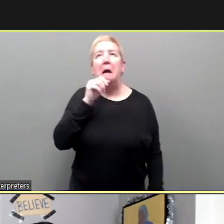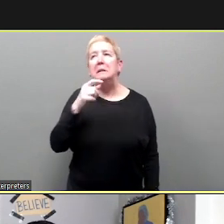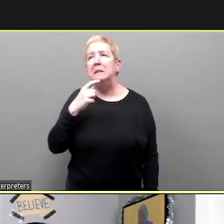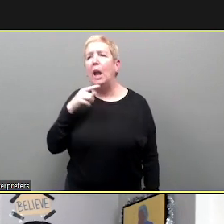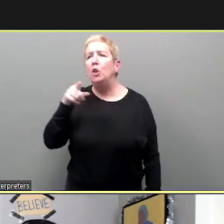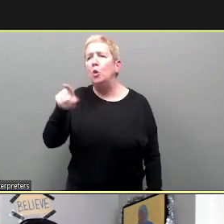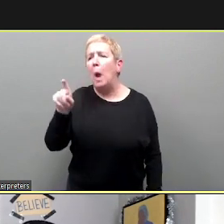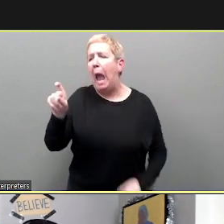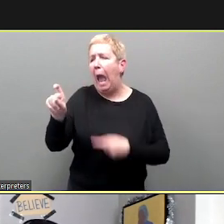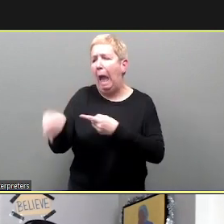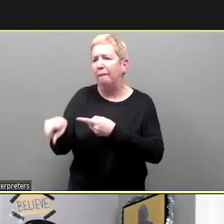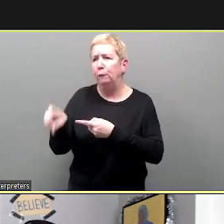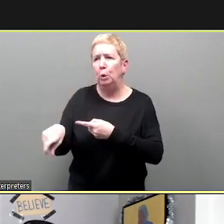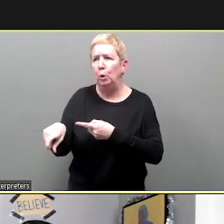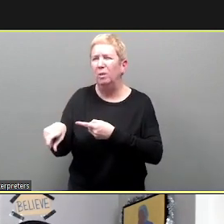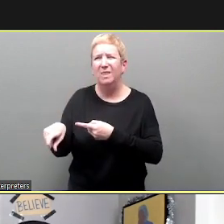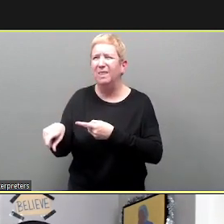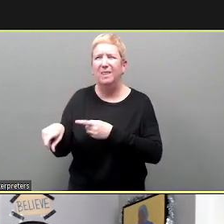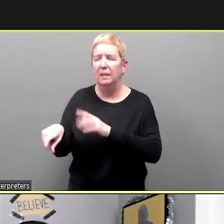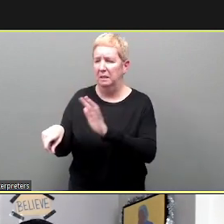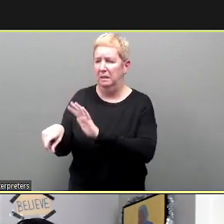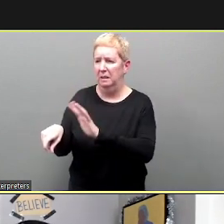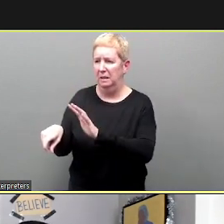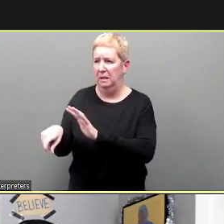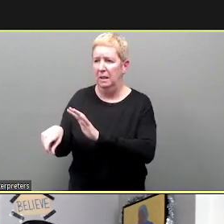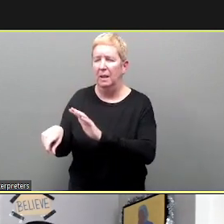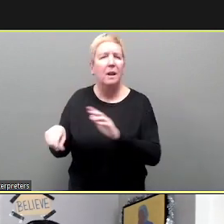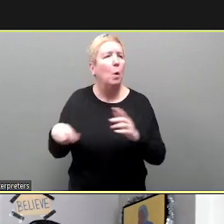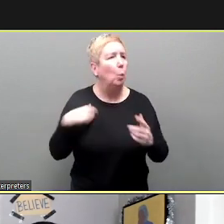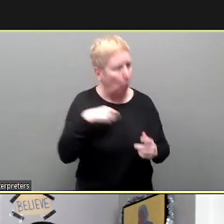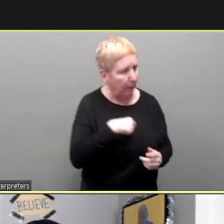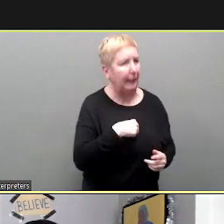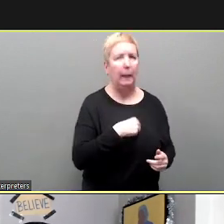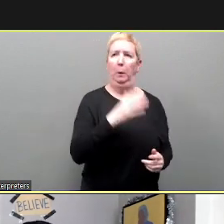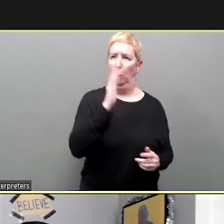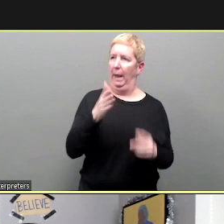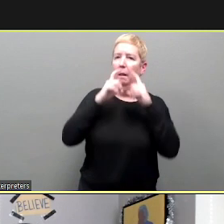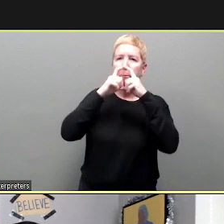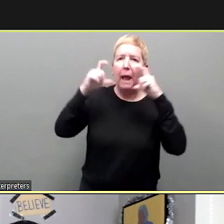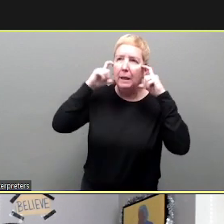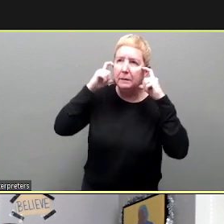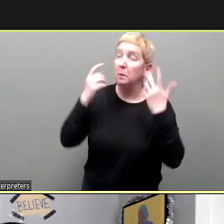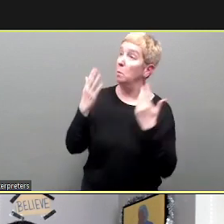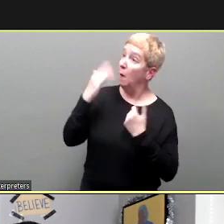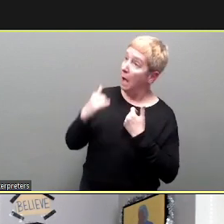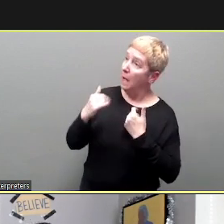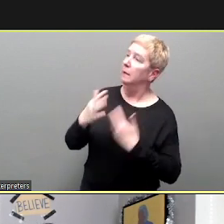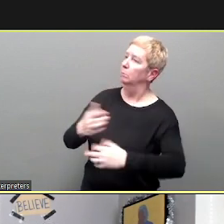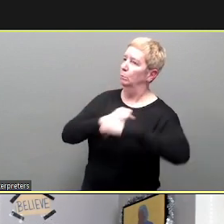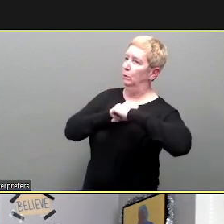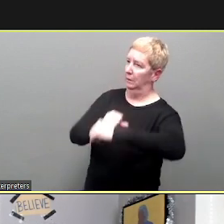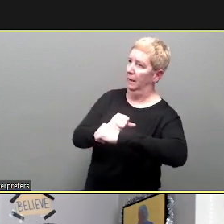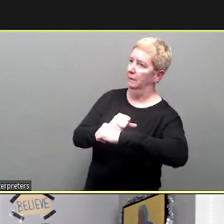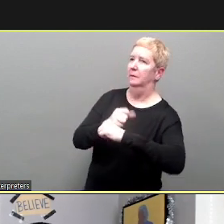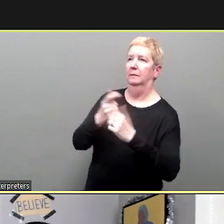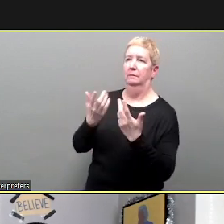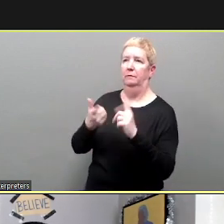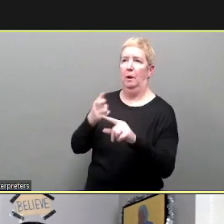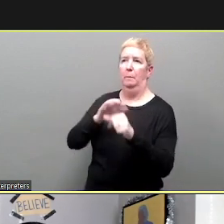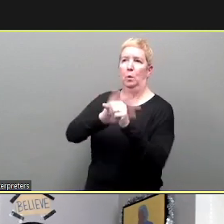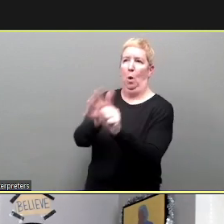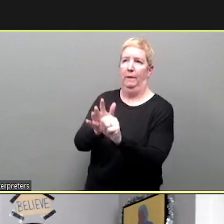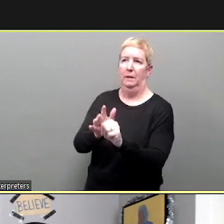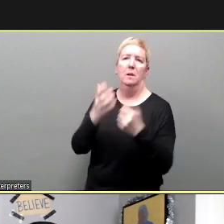we're masking indoors. It's a way for us to prevent getting COVID and giving others COVID, regardless